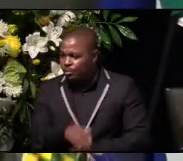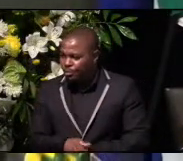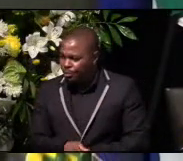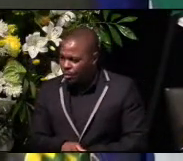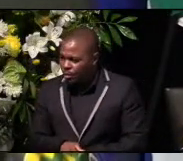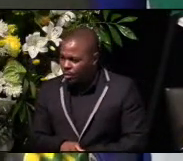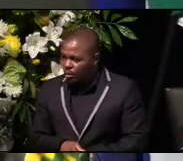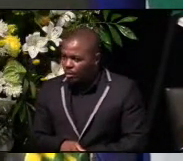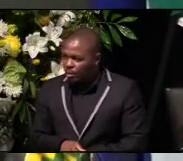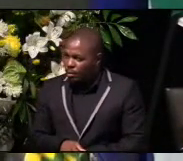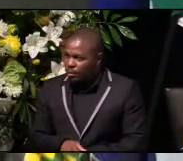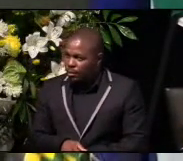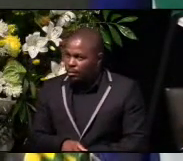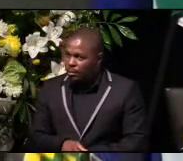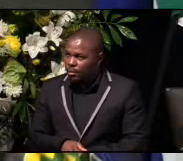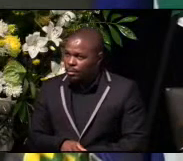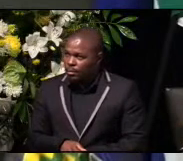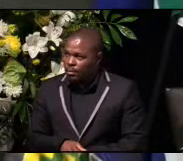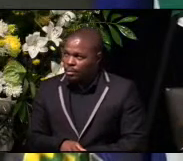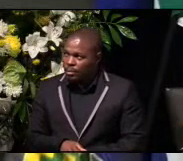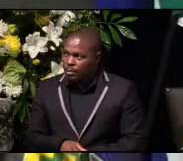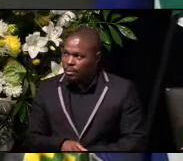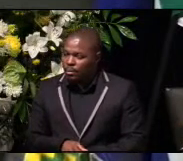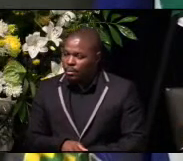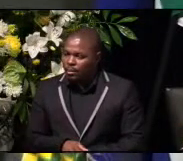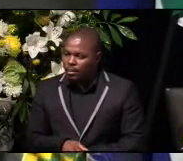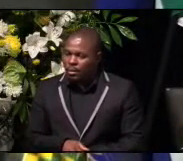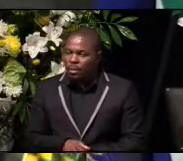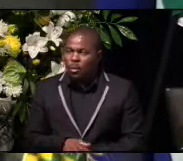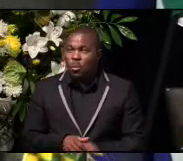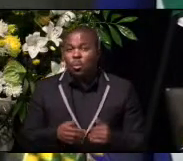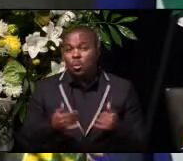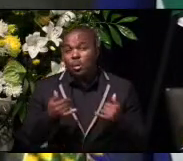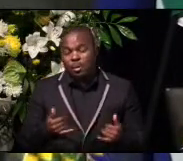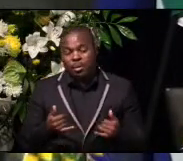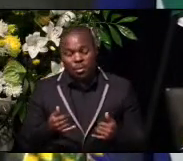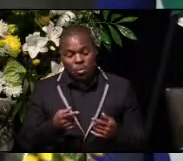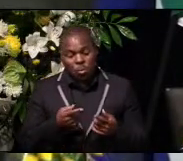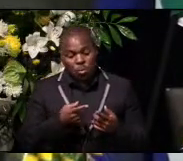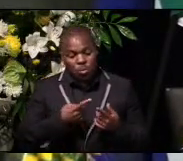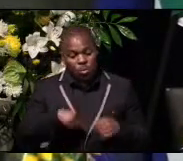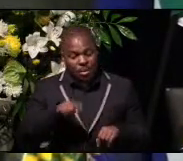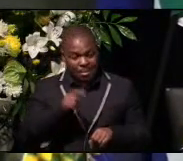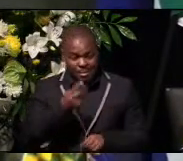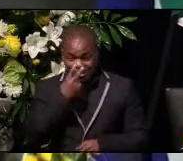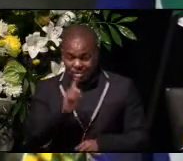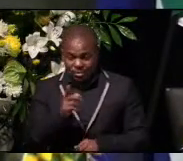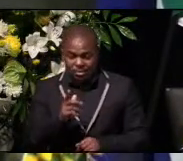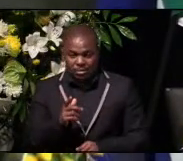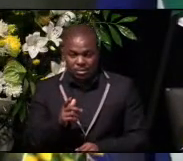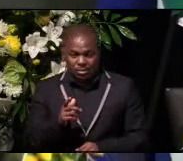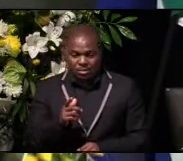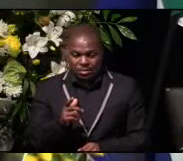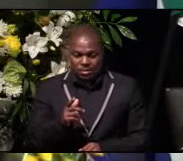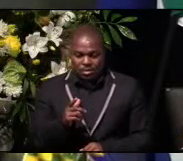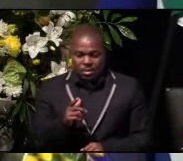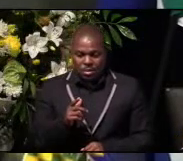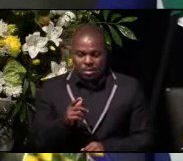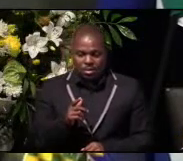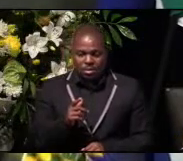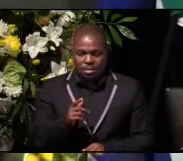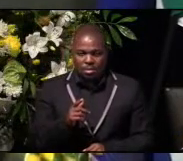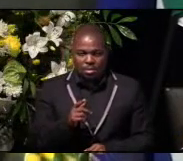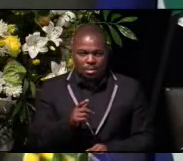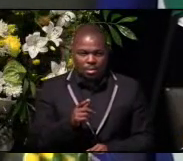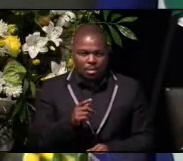um and they are and what we are supposed to see the the basis that we are looking for